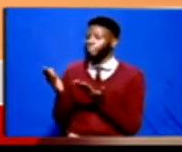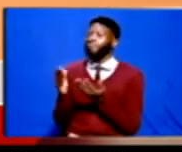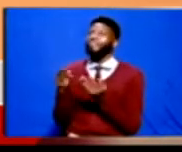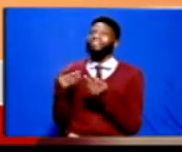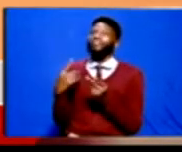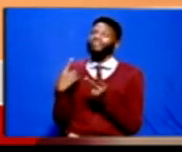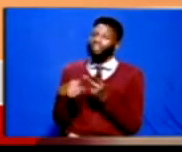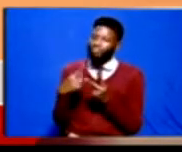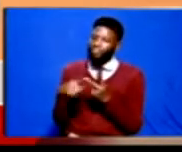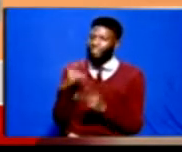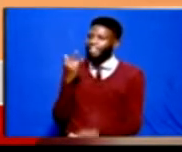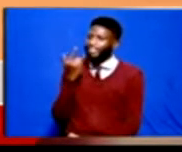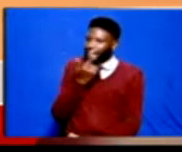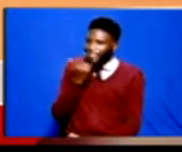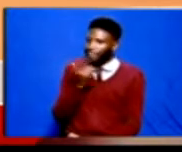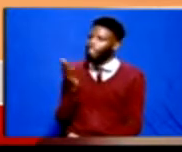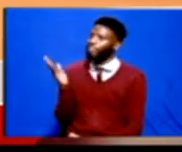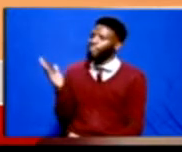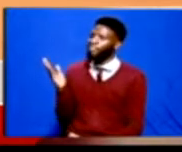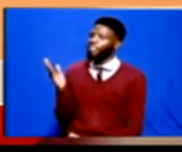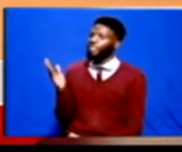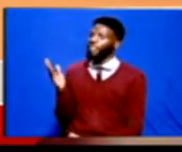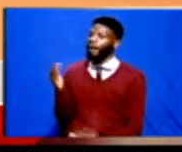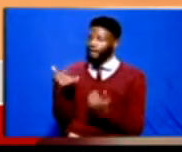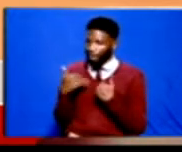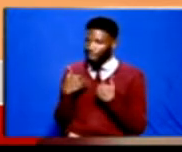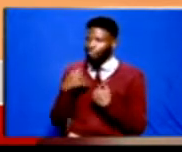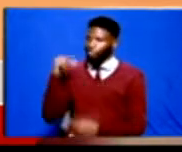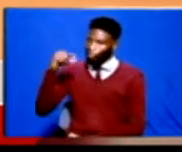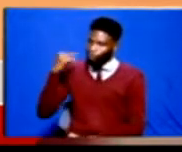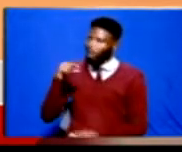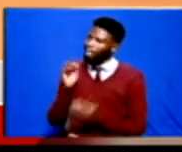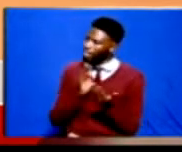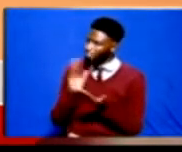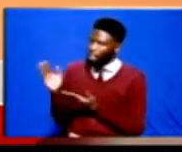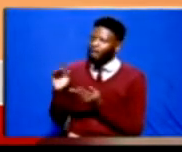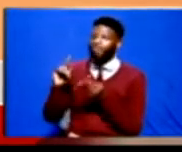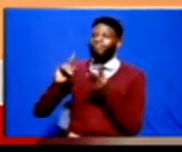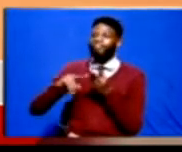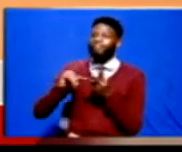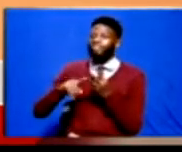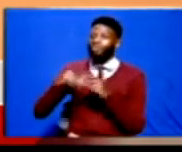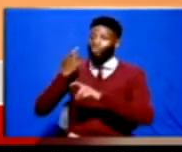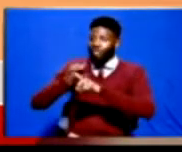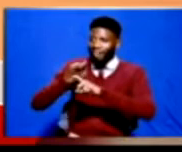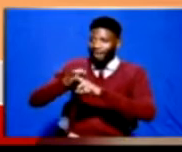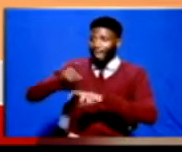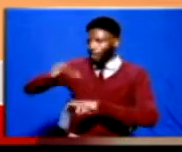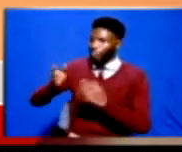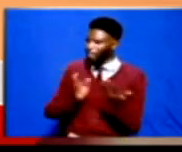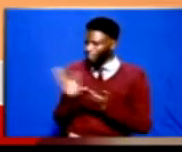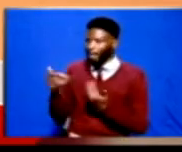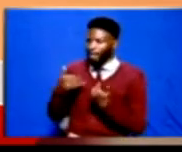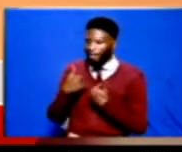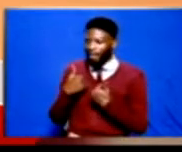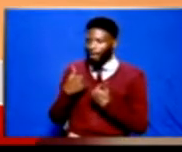In Nyanza, there are proven deposits of gold. In Kwale County, there are proven deposits of rare